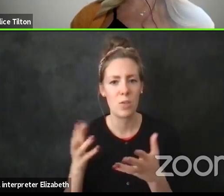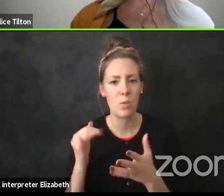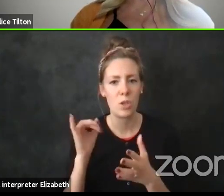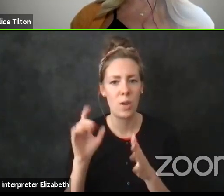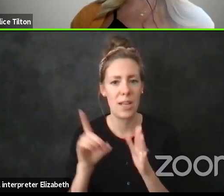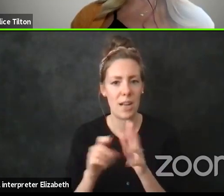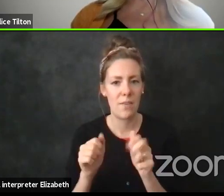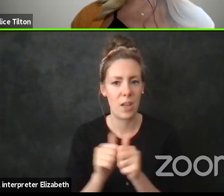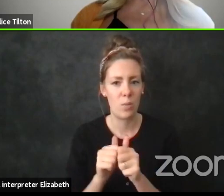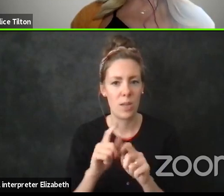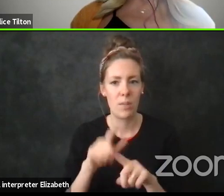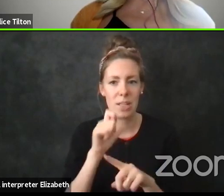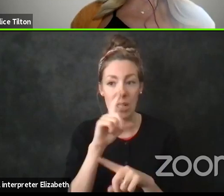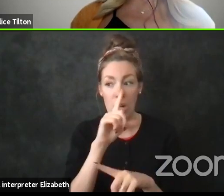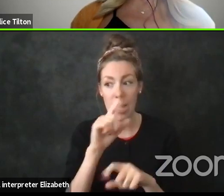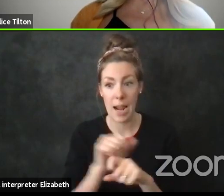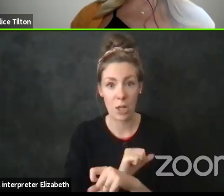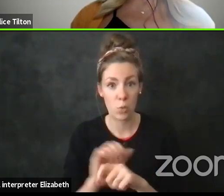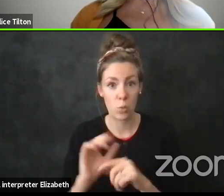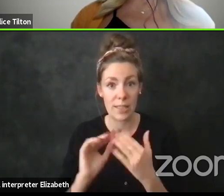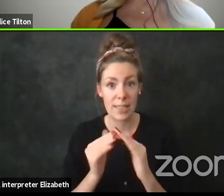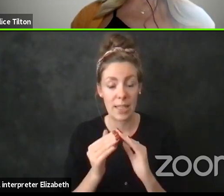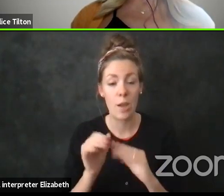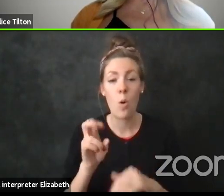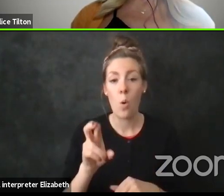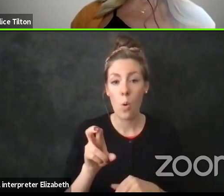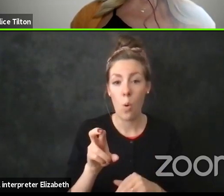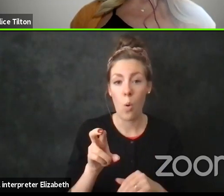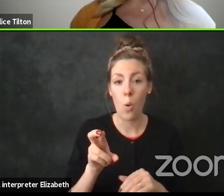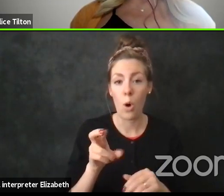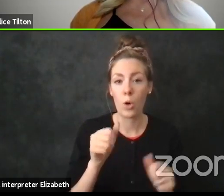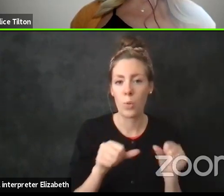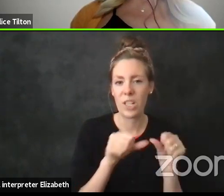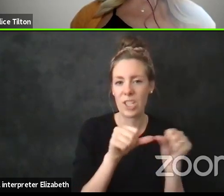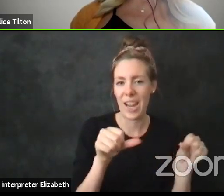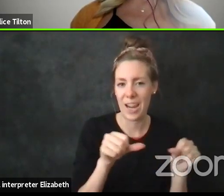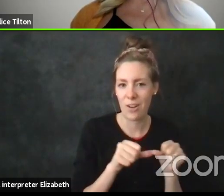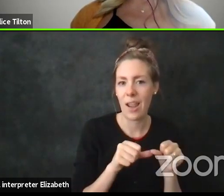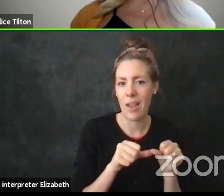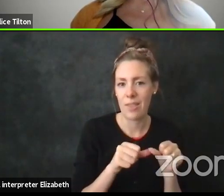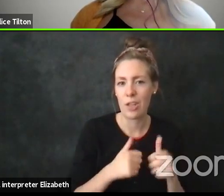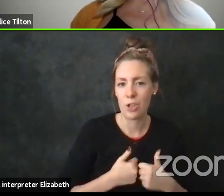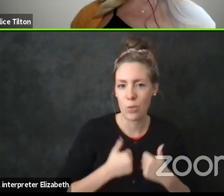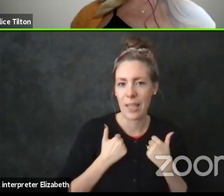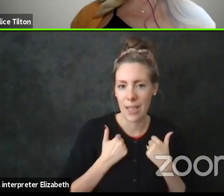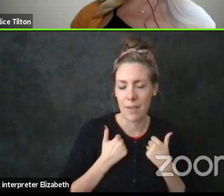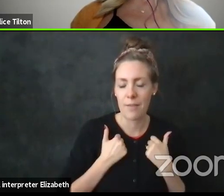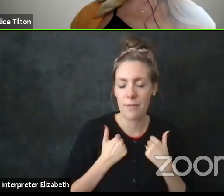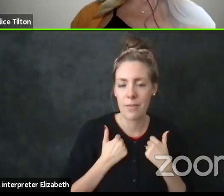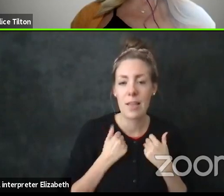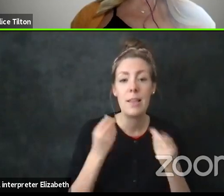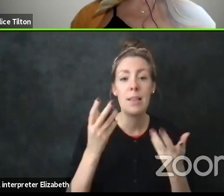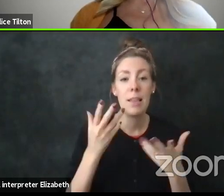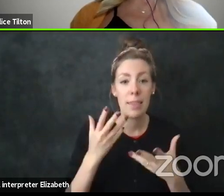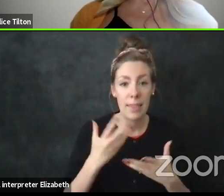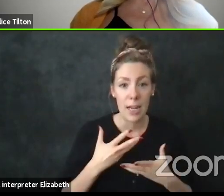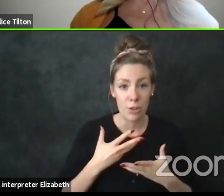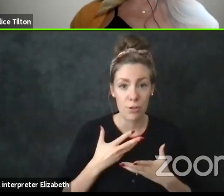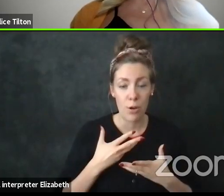actually incorporated city, or even the geographic area. And let us know